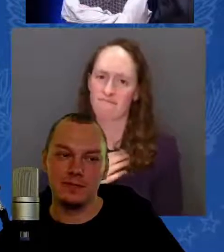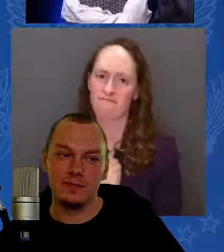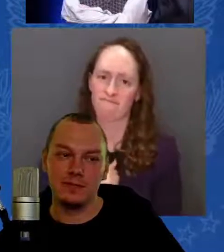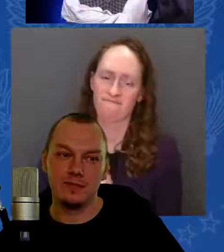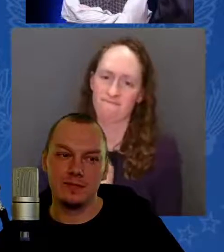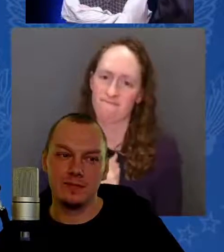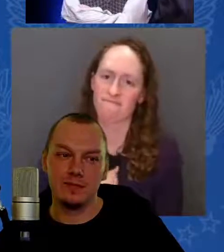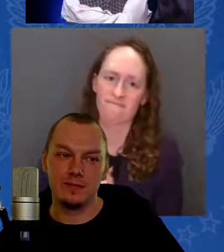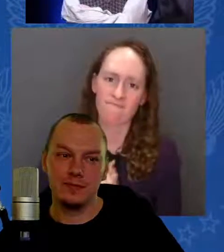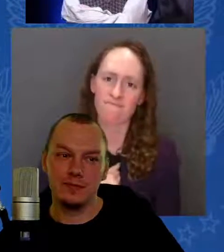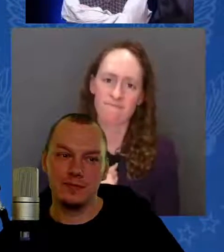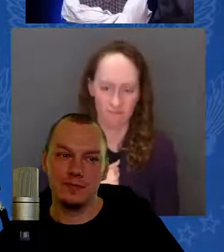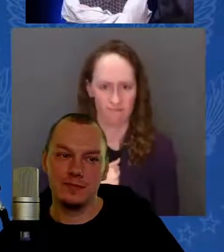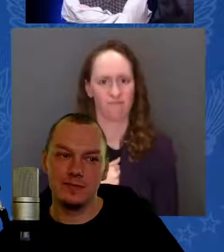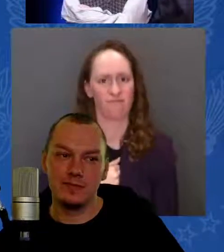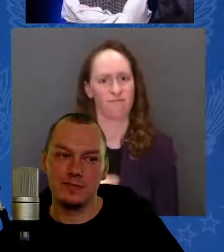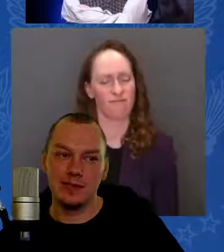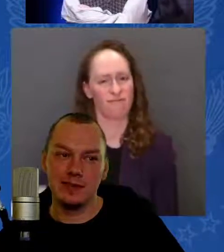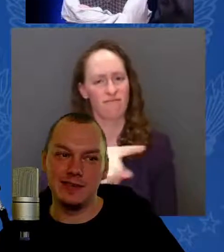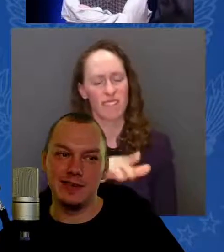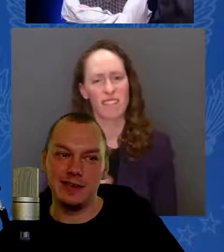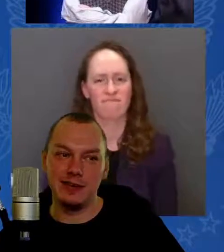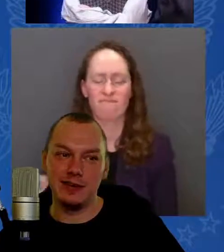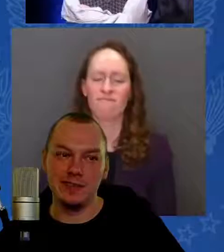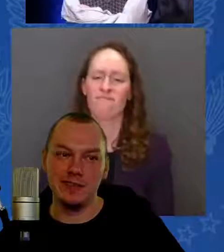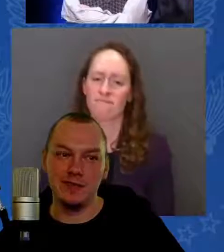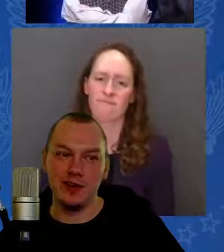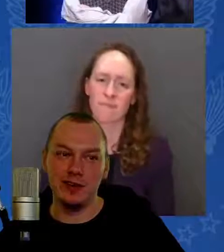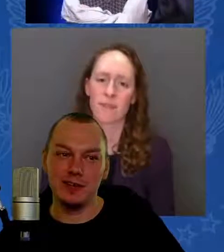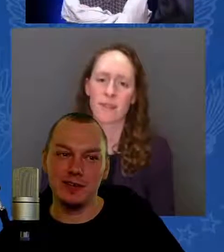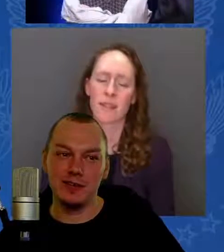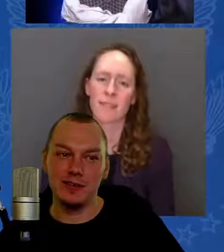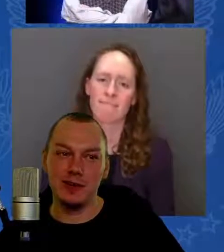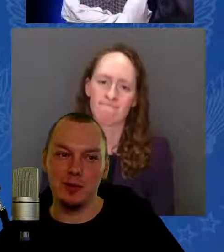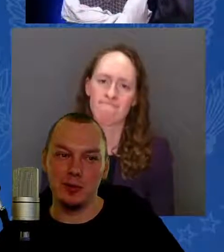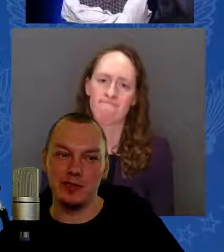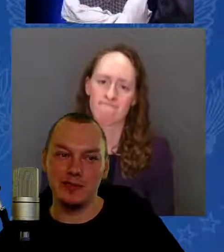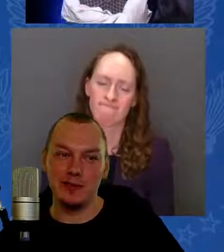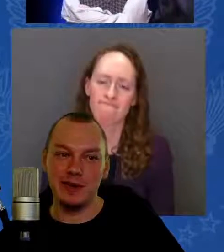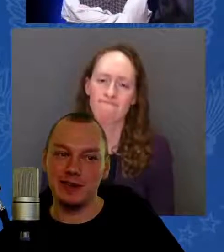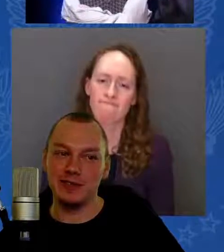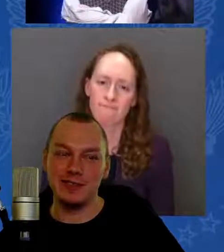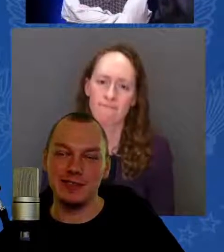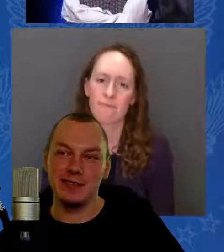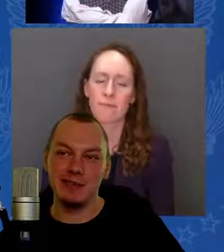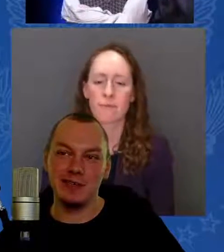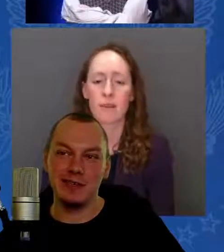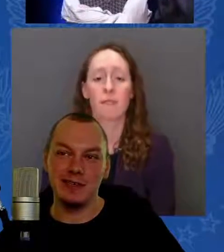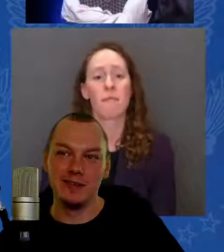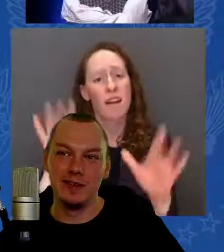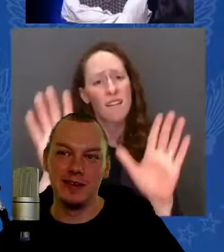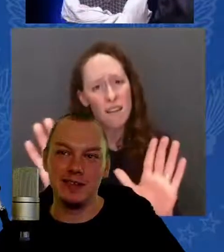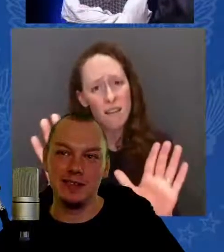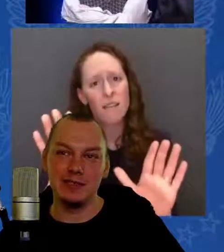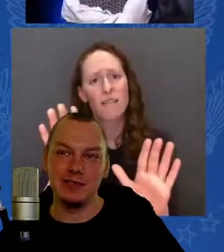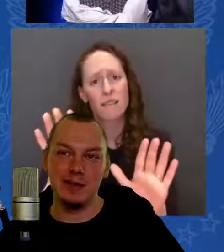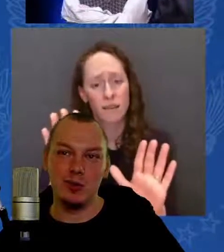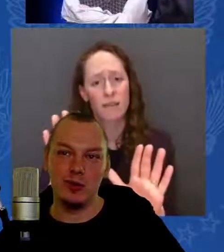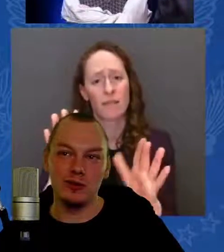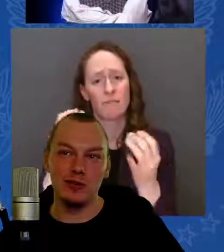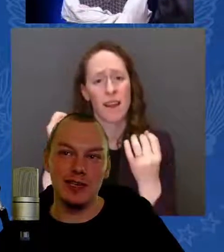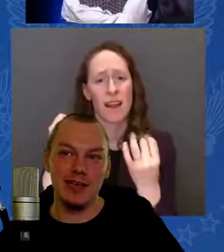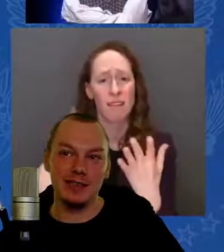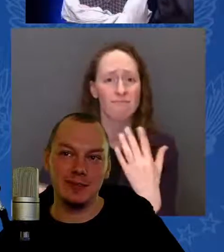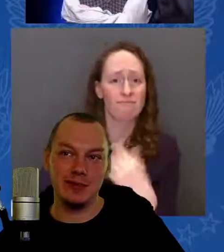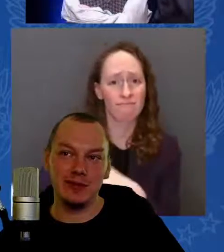And we kind of understand it. Dan, that 13's a very unlucky number with this man. I was thinking the same thing. He seems a lot